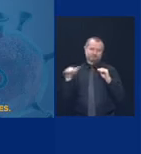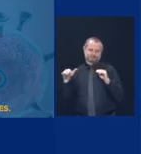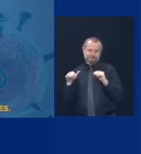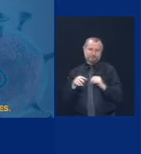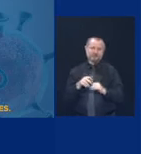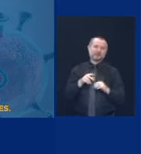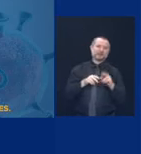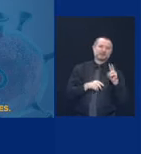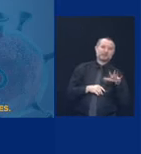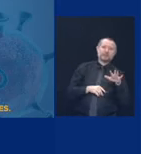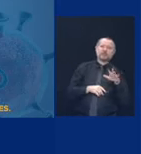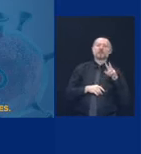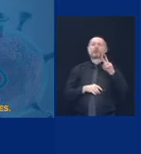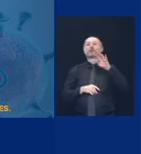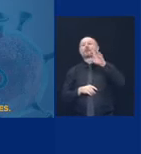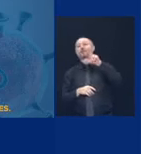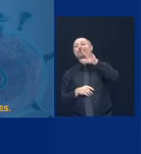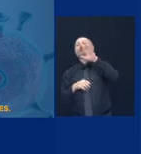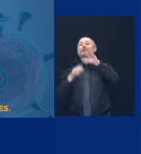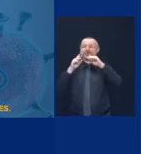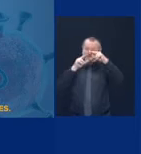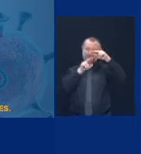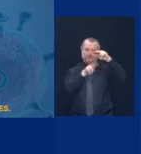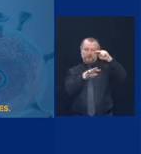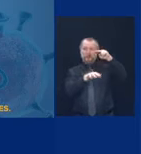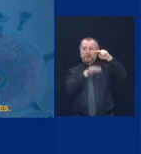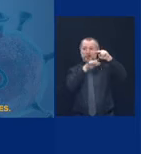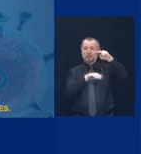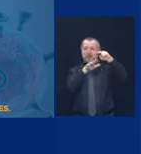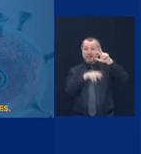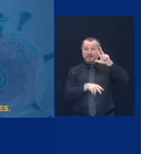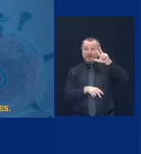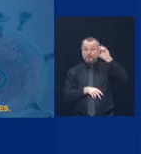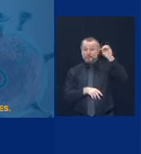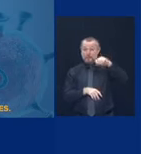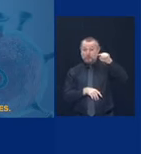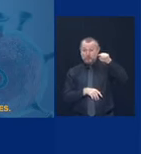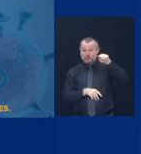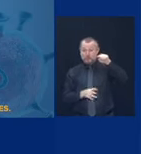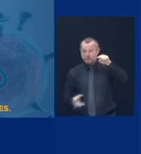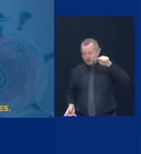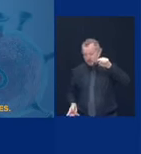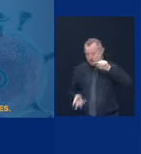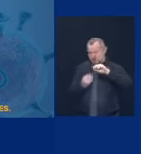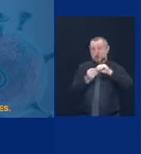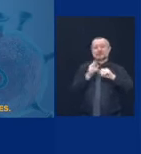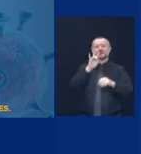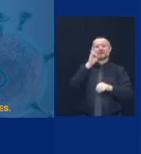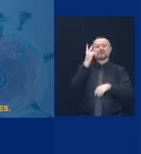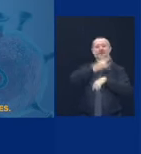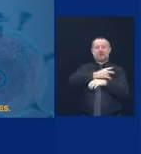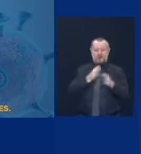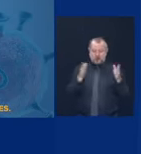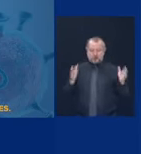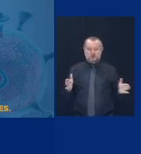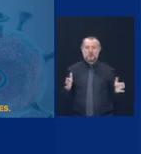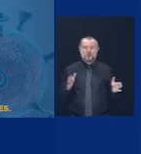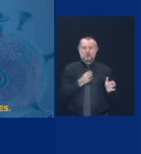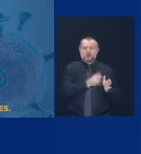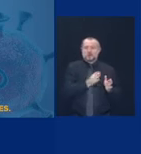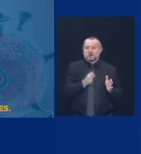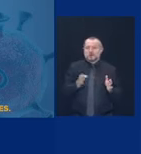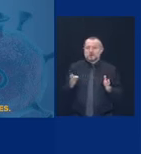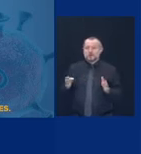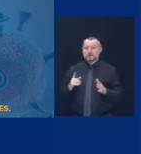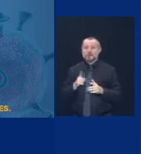3-1. So it's a 7-day average, and then that number has to hold constant for